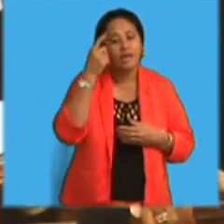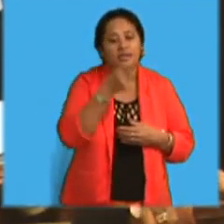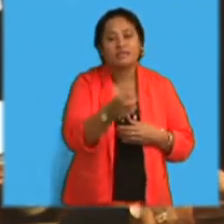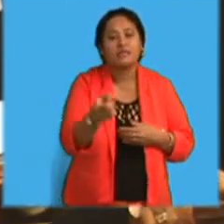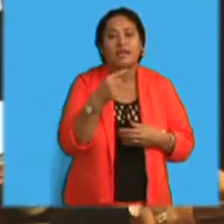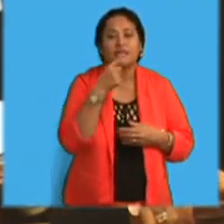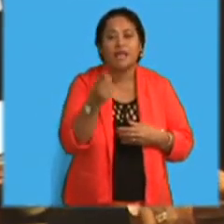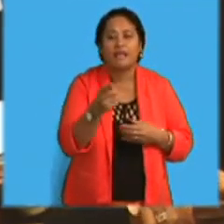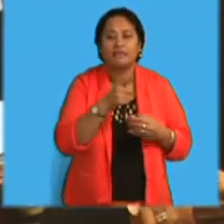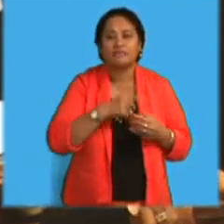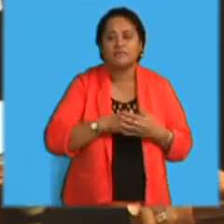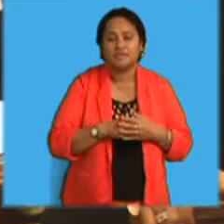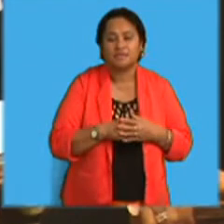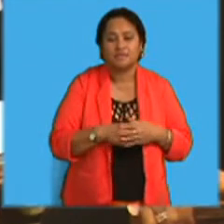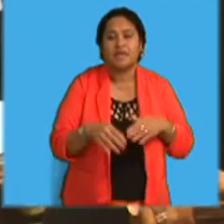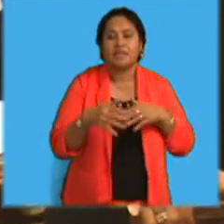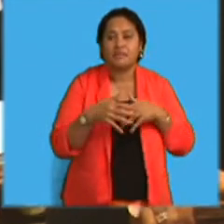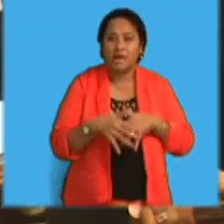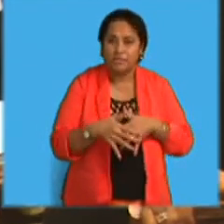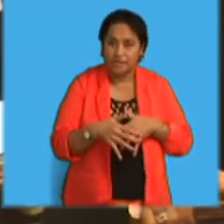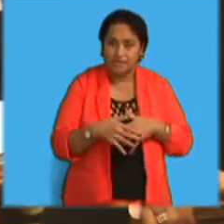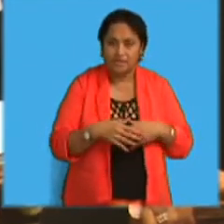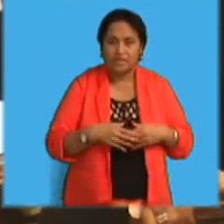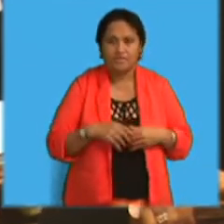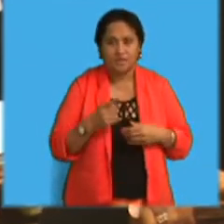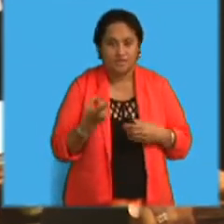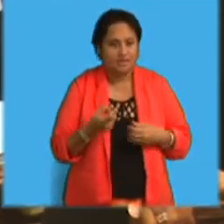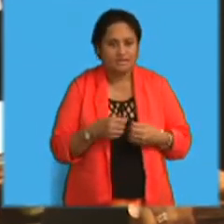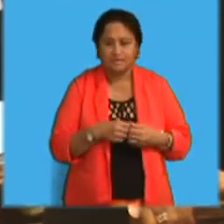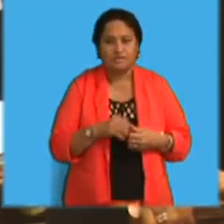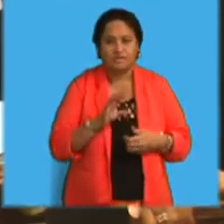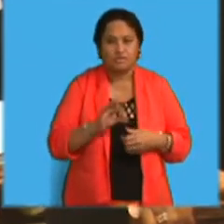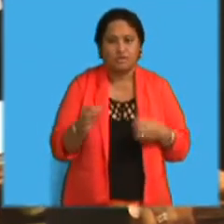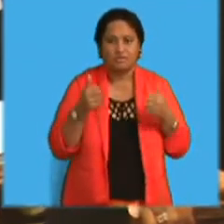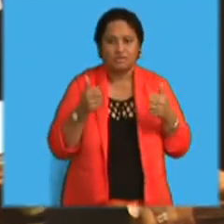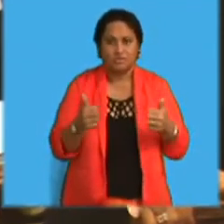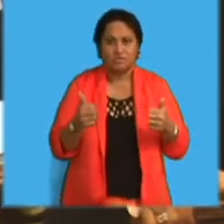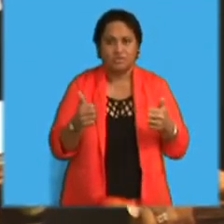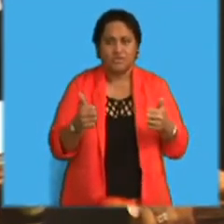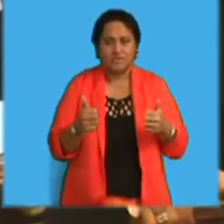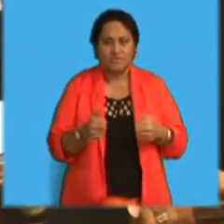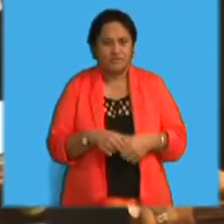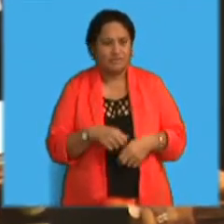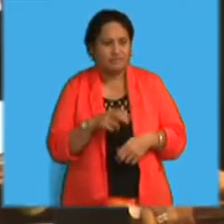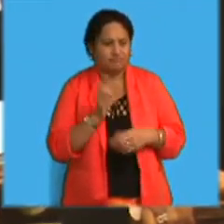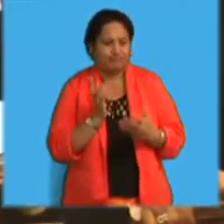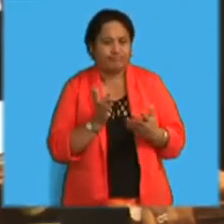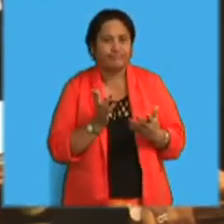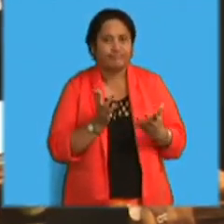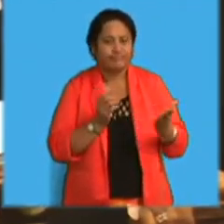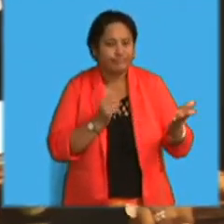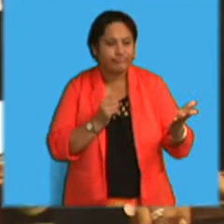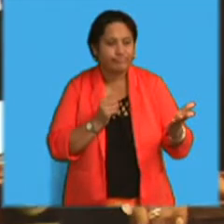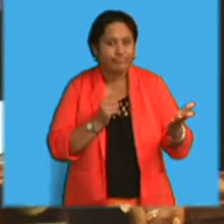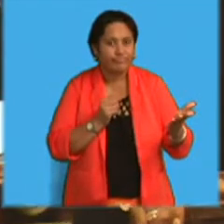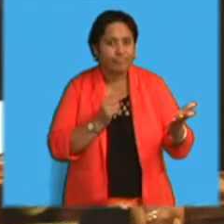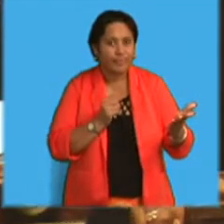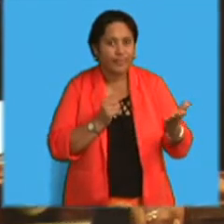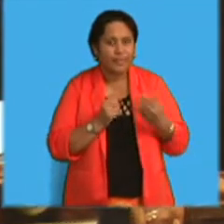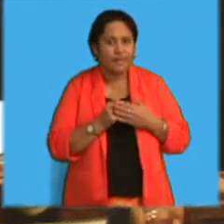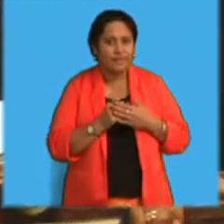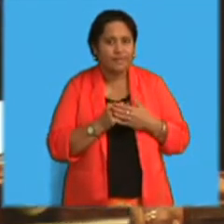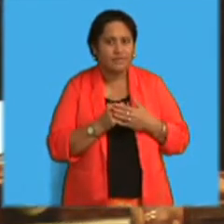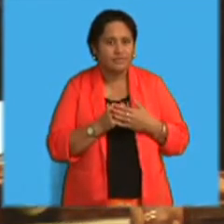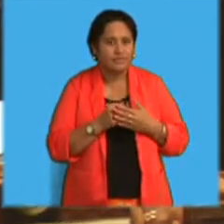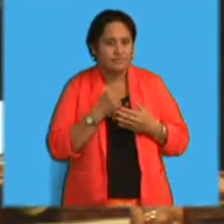Madam Speaker, this is rather a mischievous act on the part of an honourable member of this House, and I, for one, Madam Speaker, am